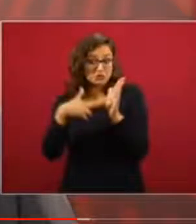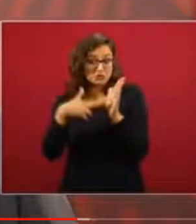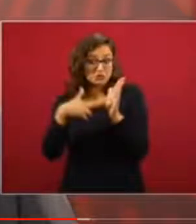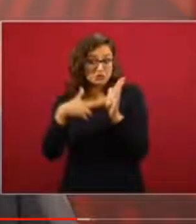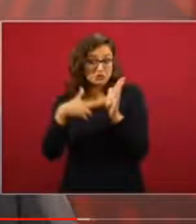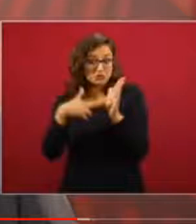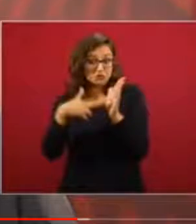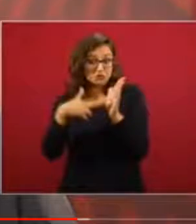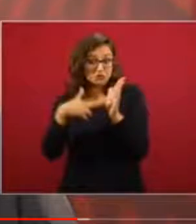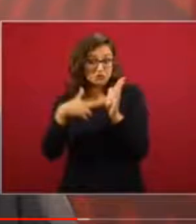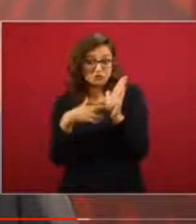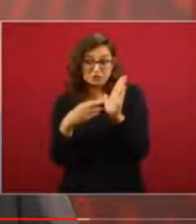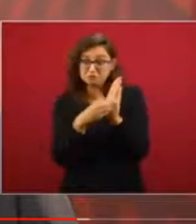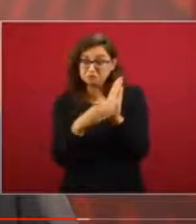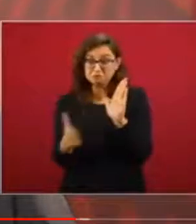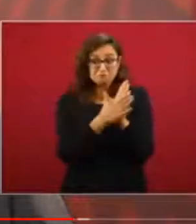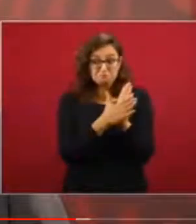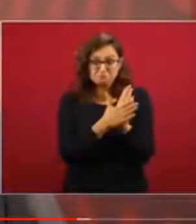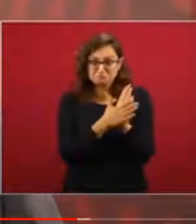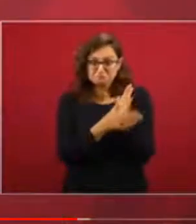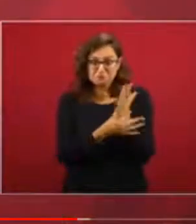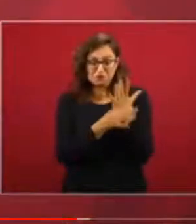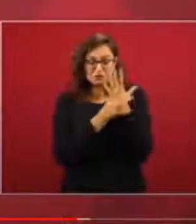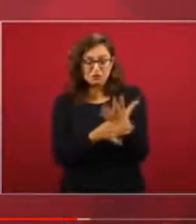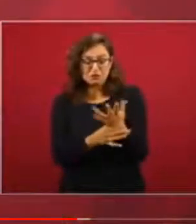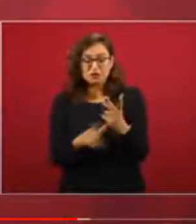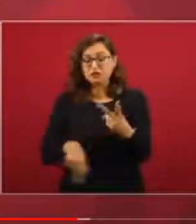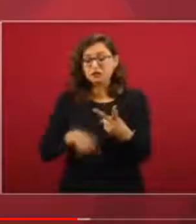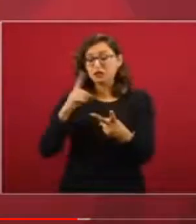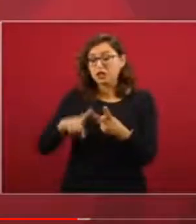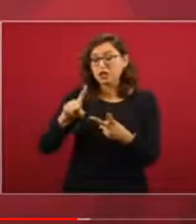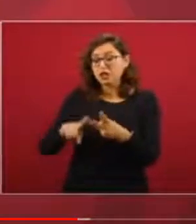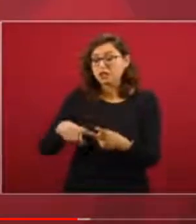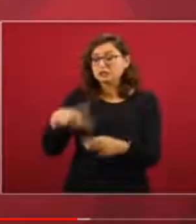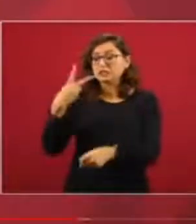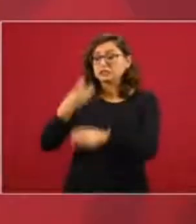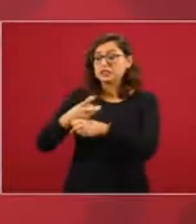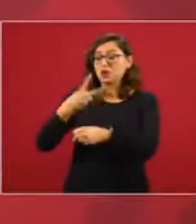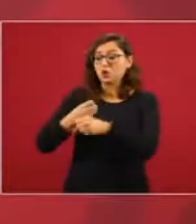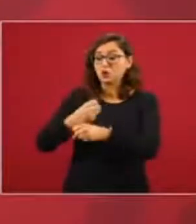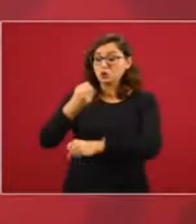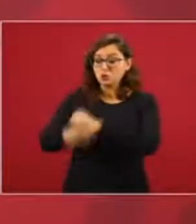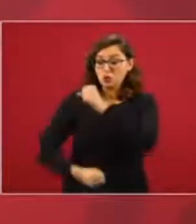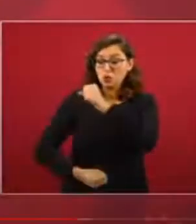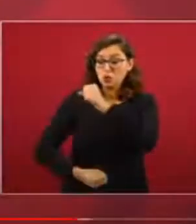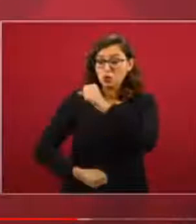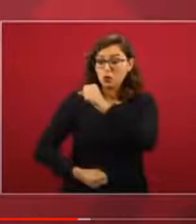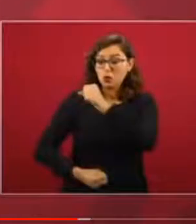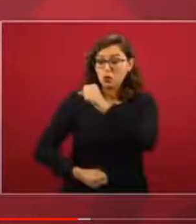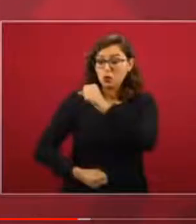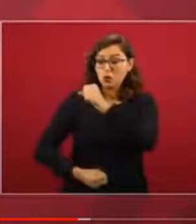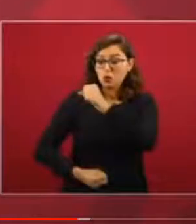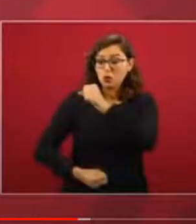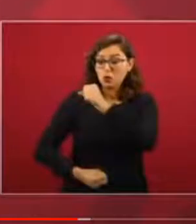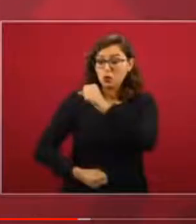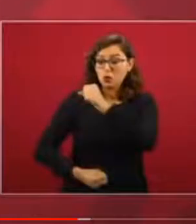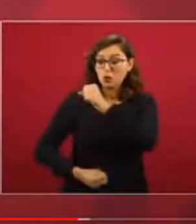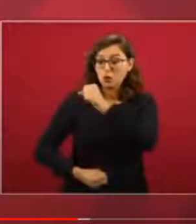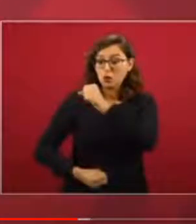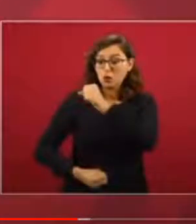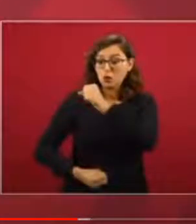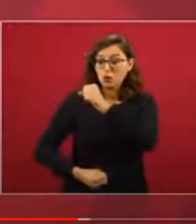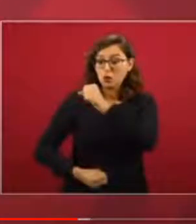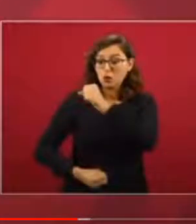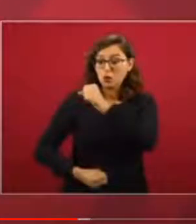established in the regulations. Segundo año para que obtiene el segundo lugar. So then the second